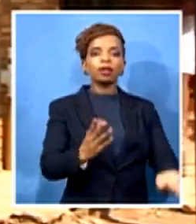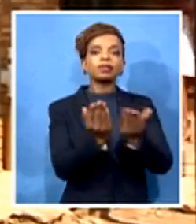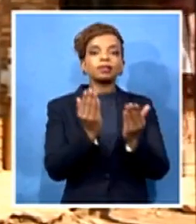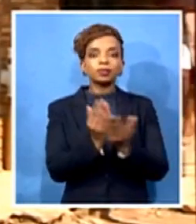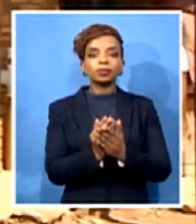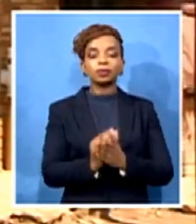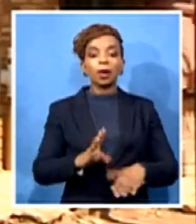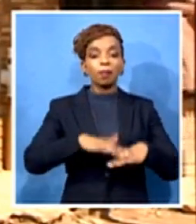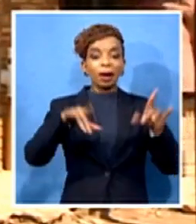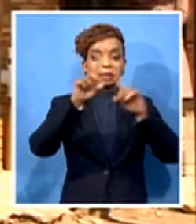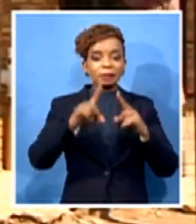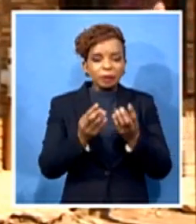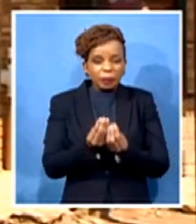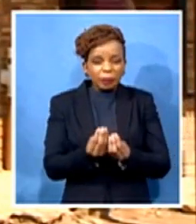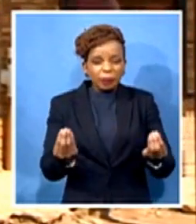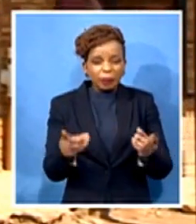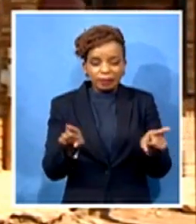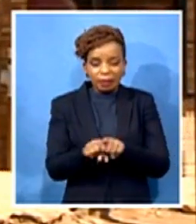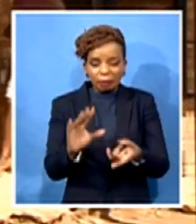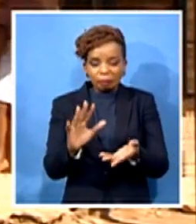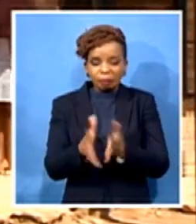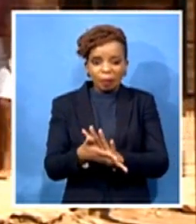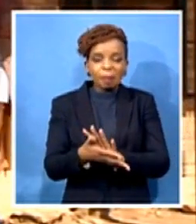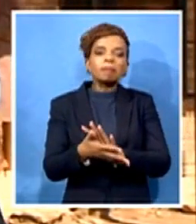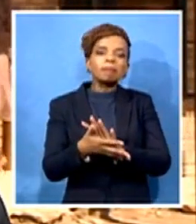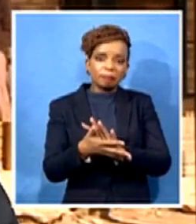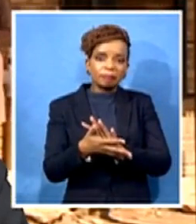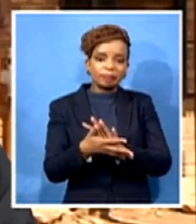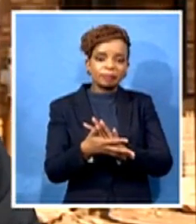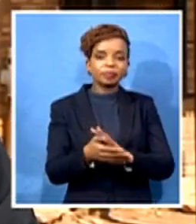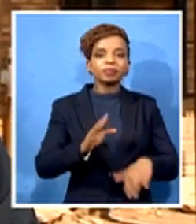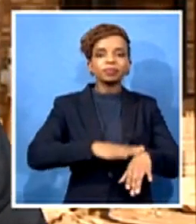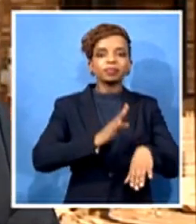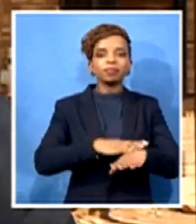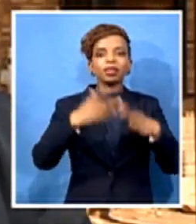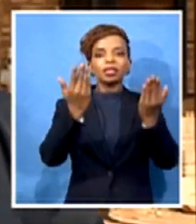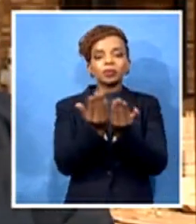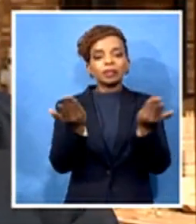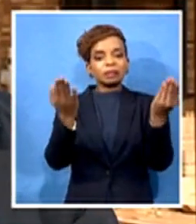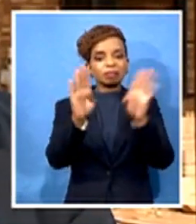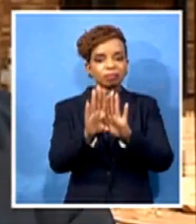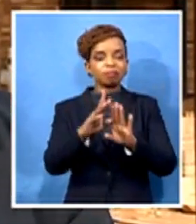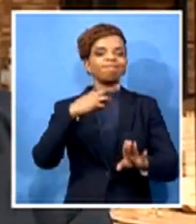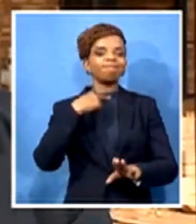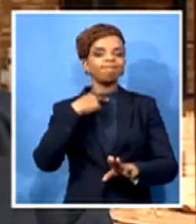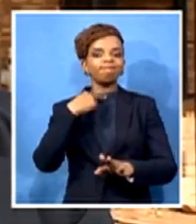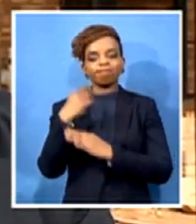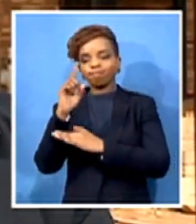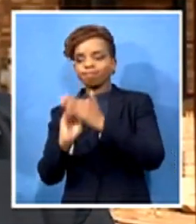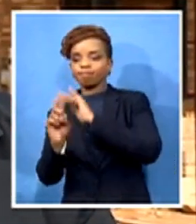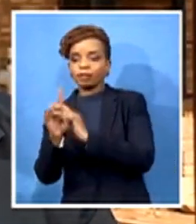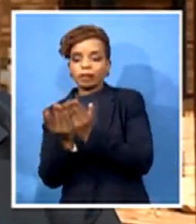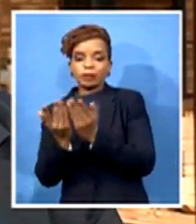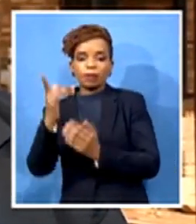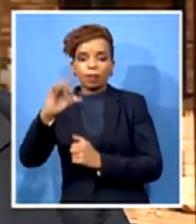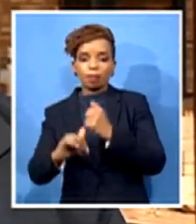by the closure of schools and not being able to attend since March. But I am joined by the MEC for